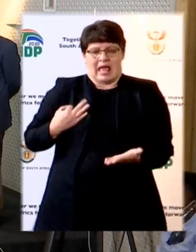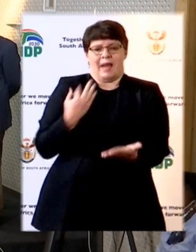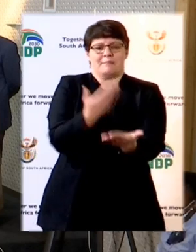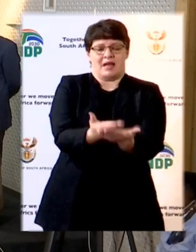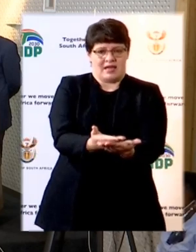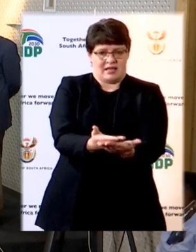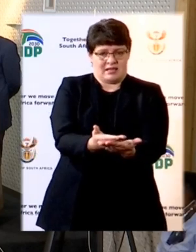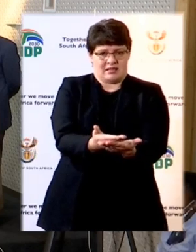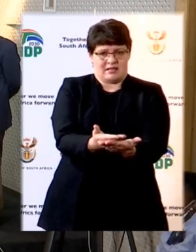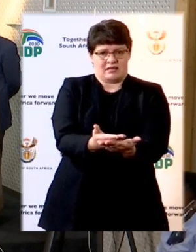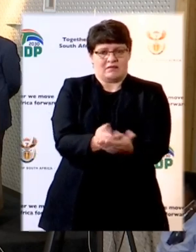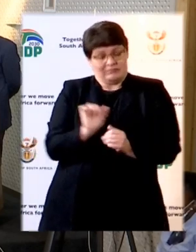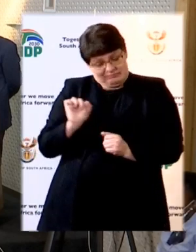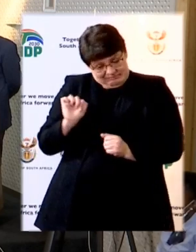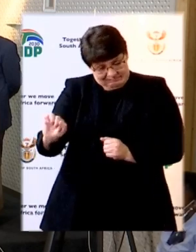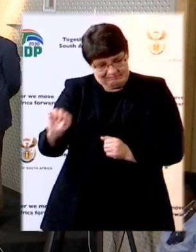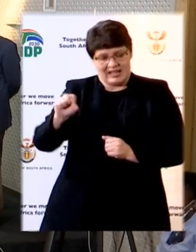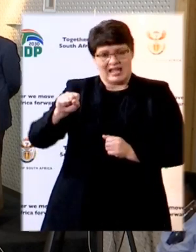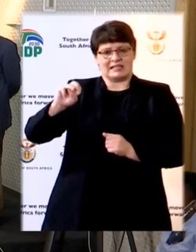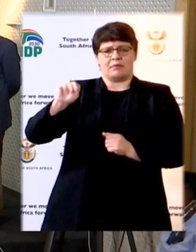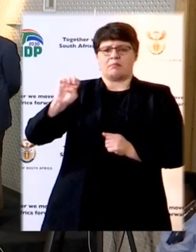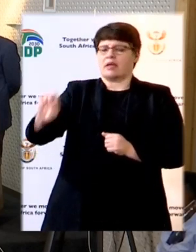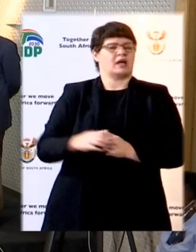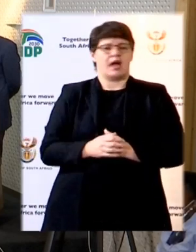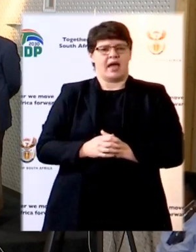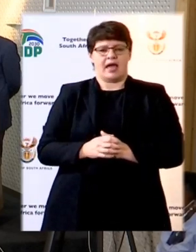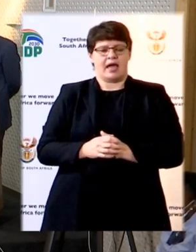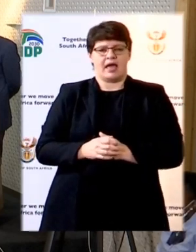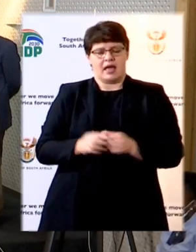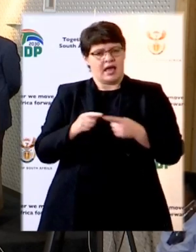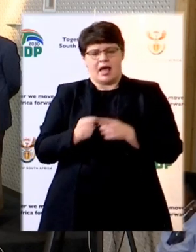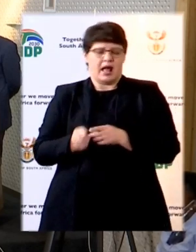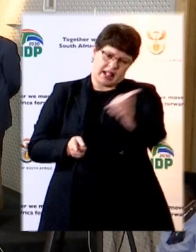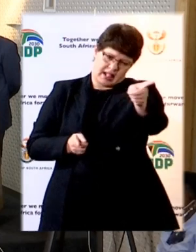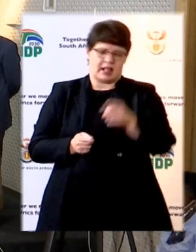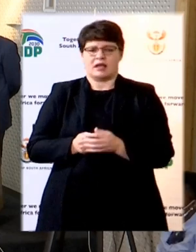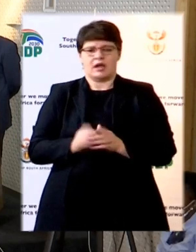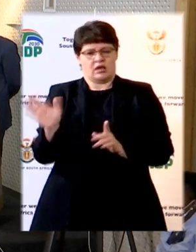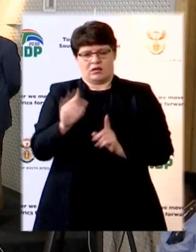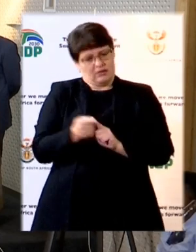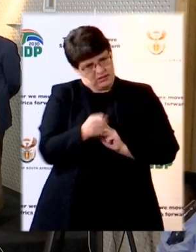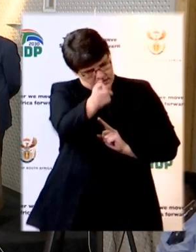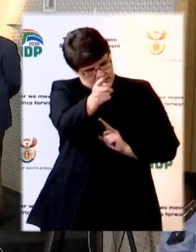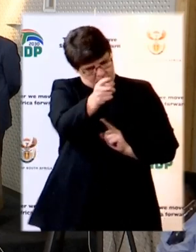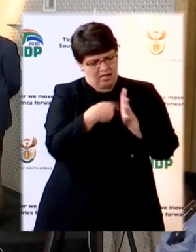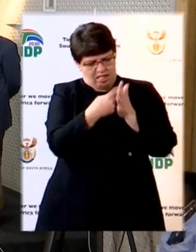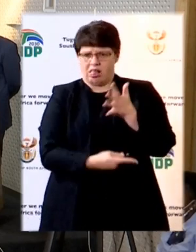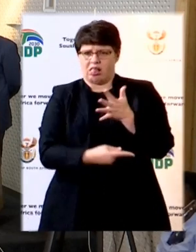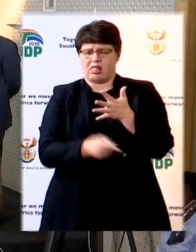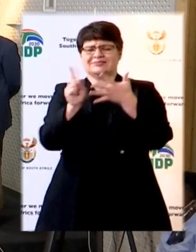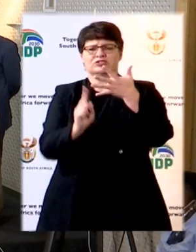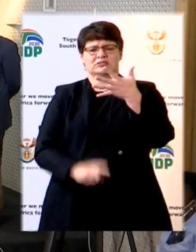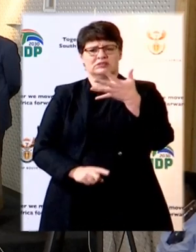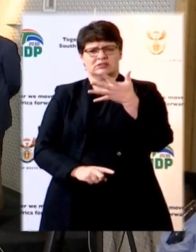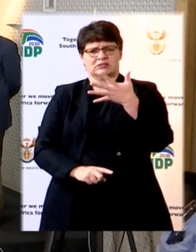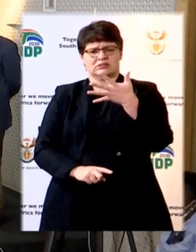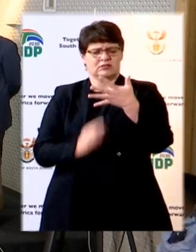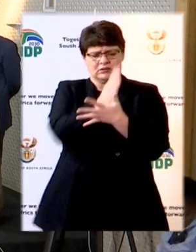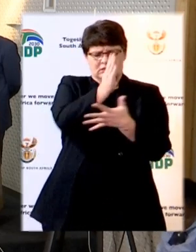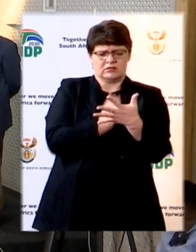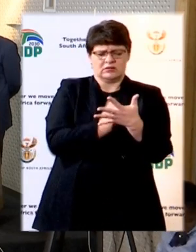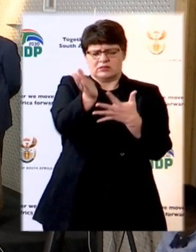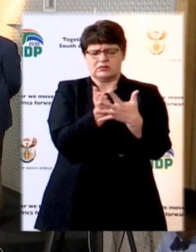apply on your website and they were fed to five different websites that if they go to each website, most